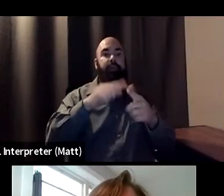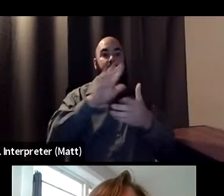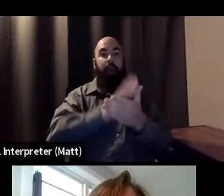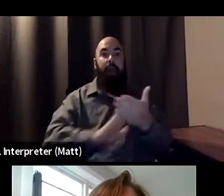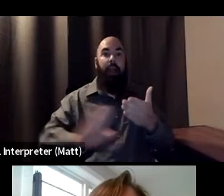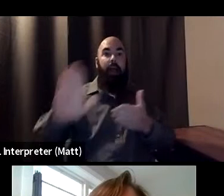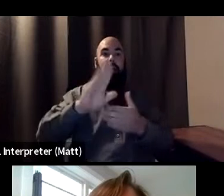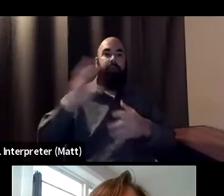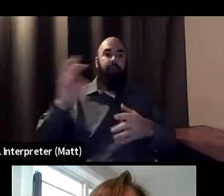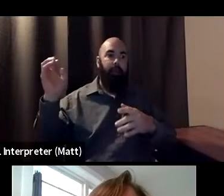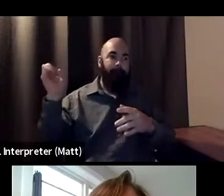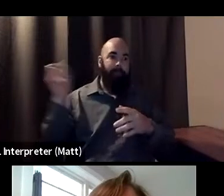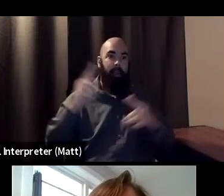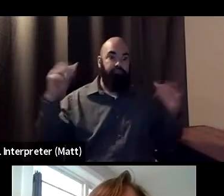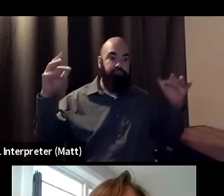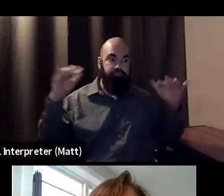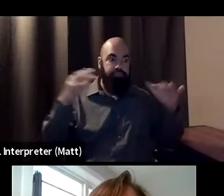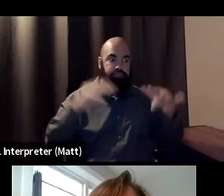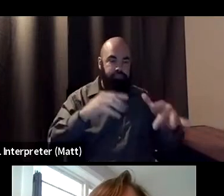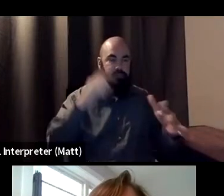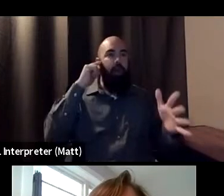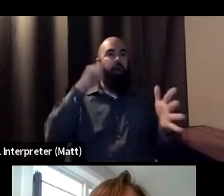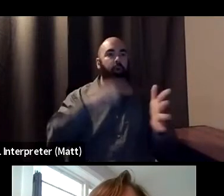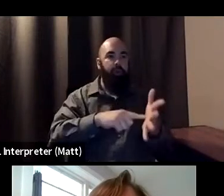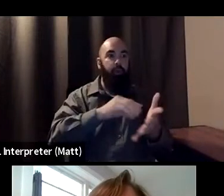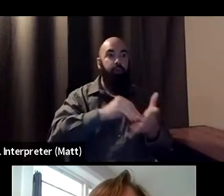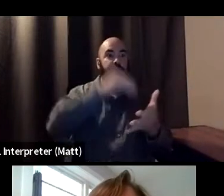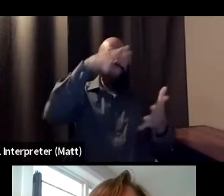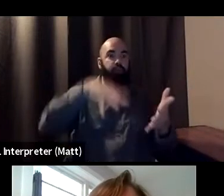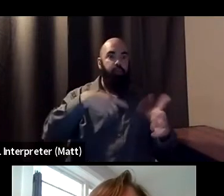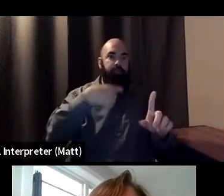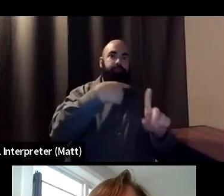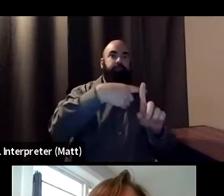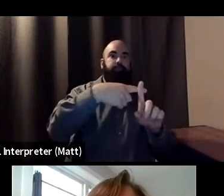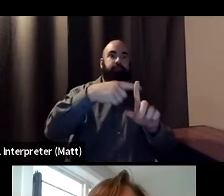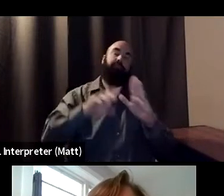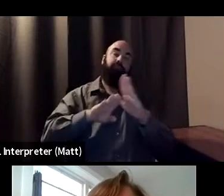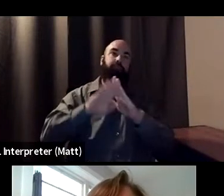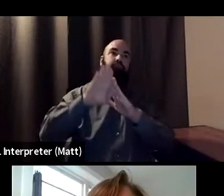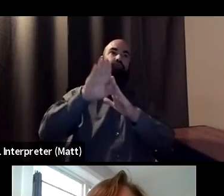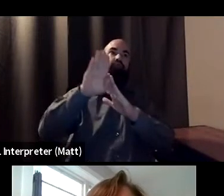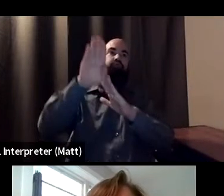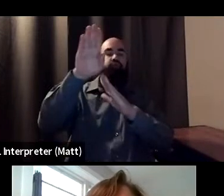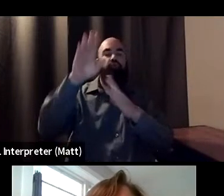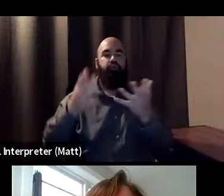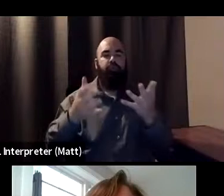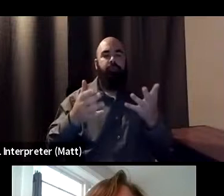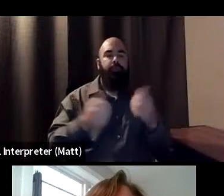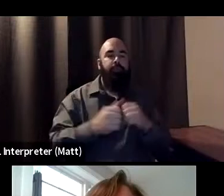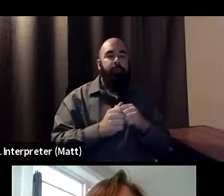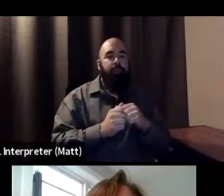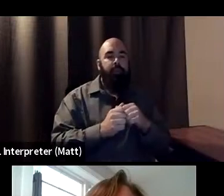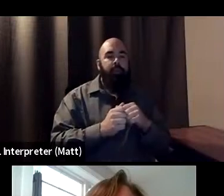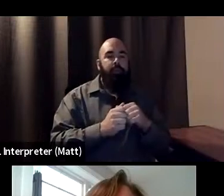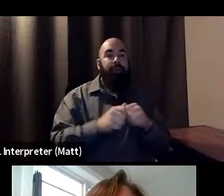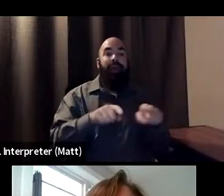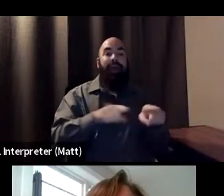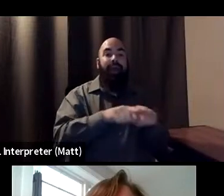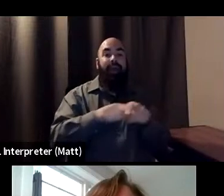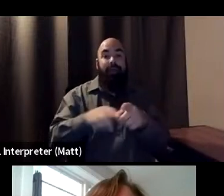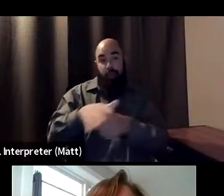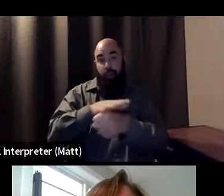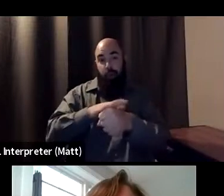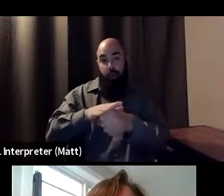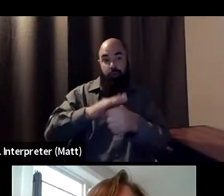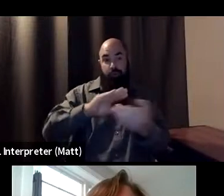spikes, especially among the student population, and there were separate trends within our local